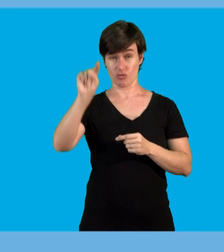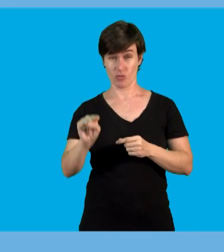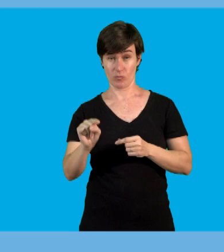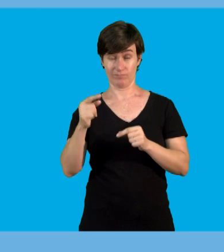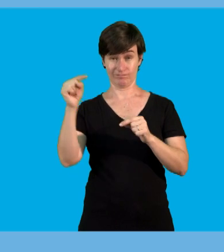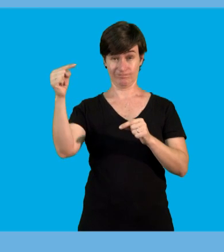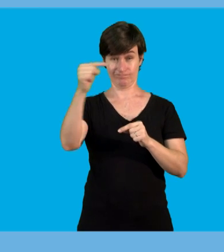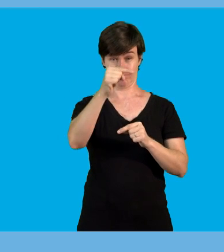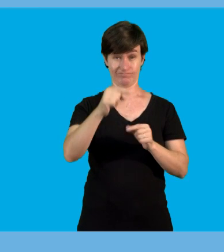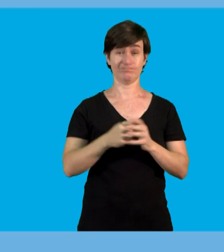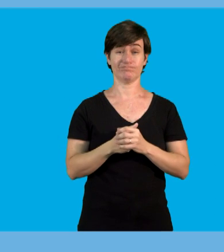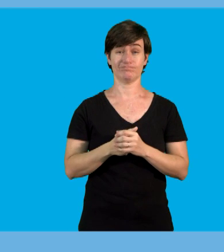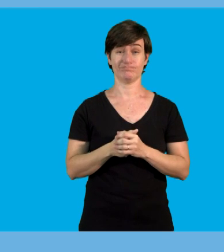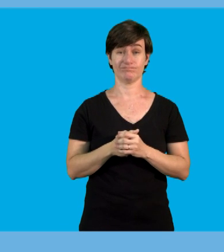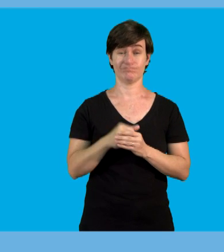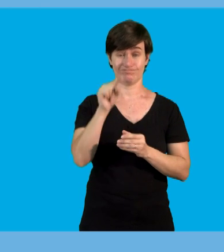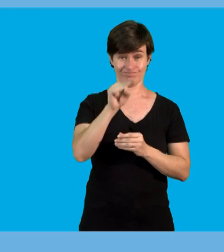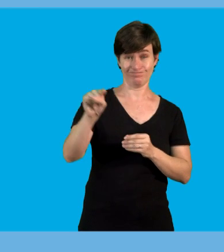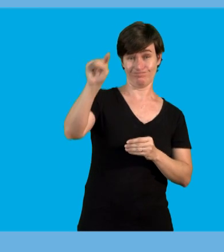Our ammeter,